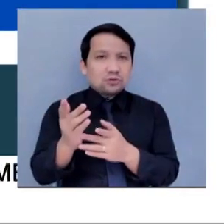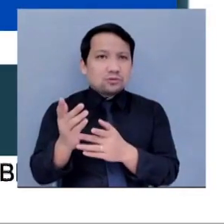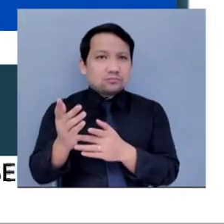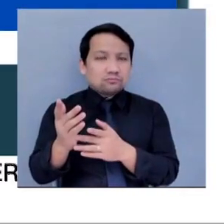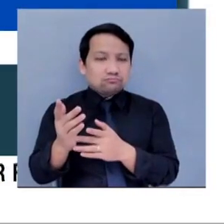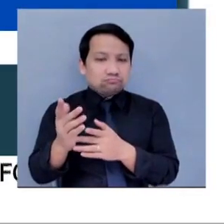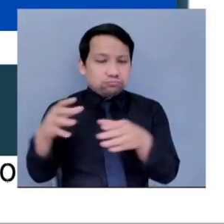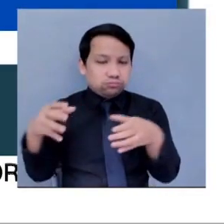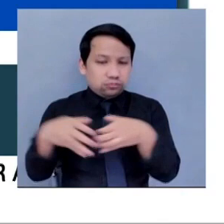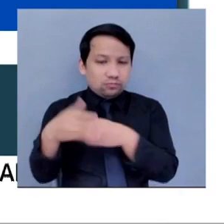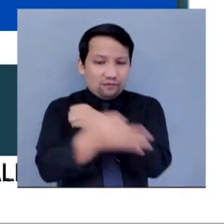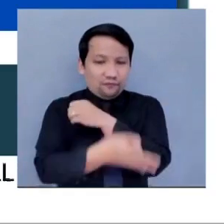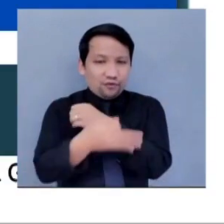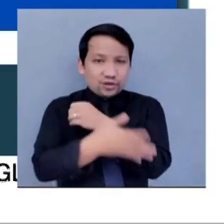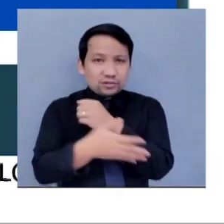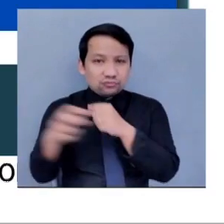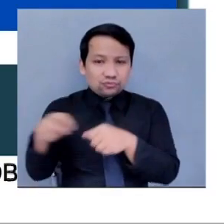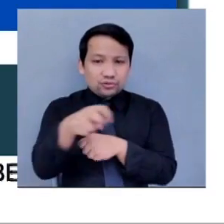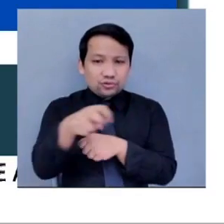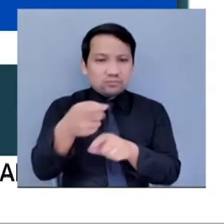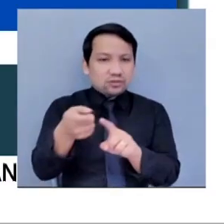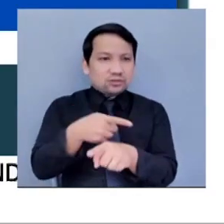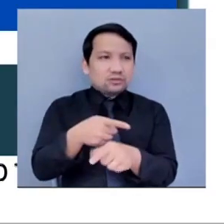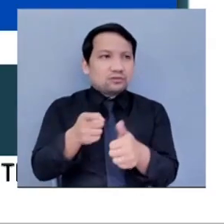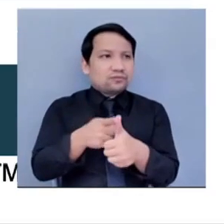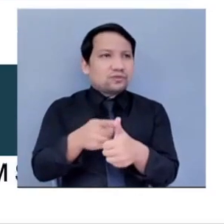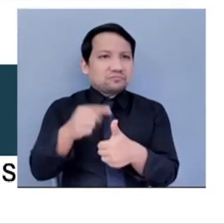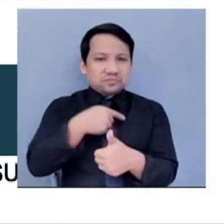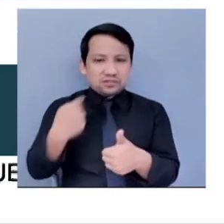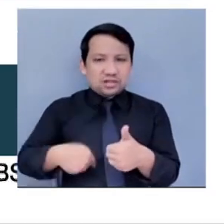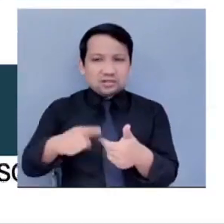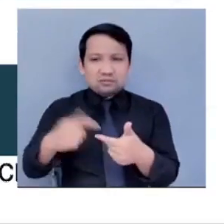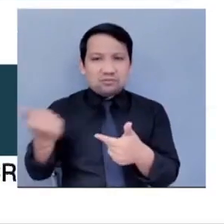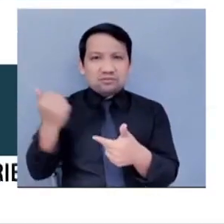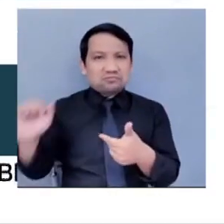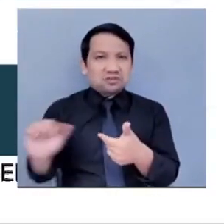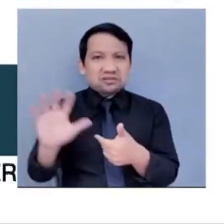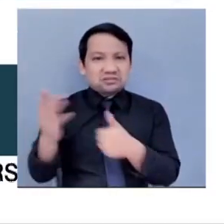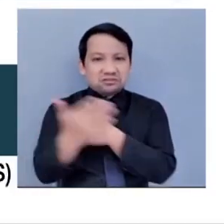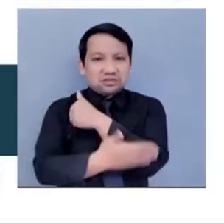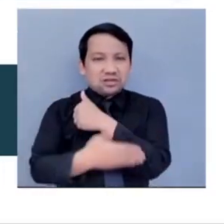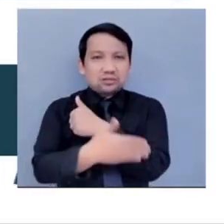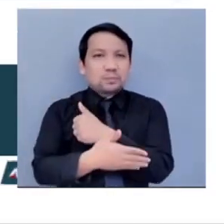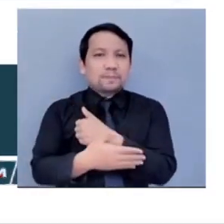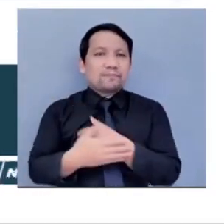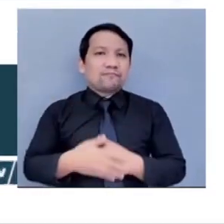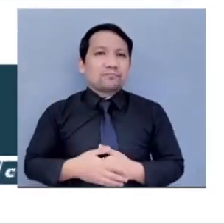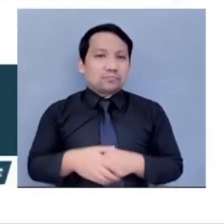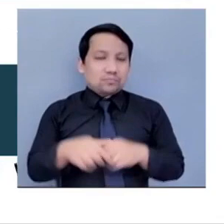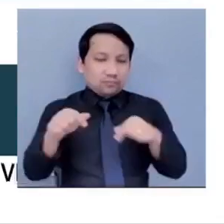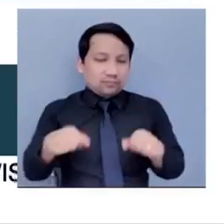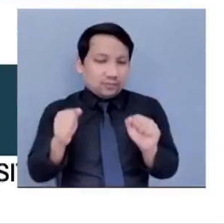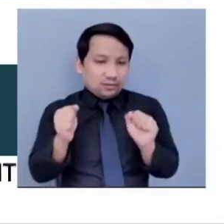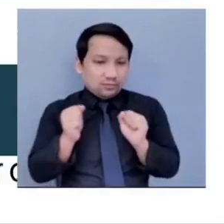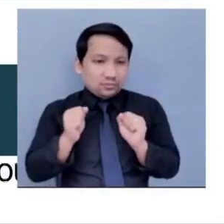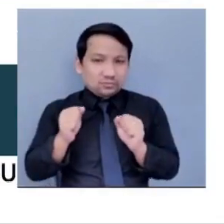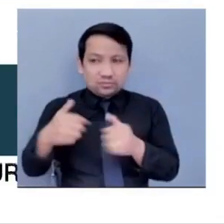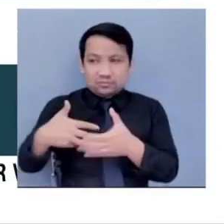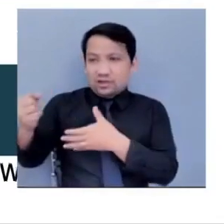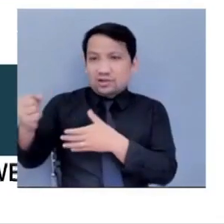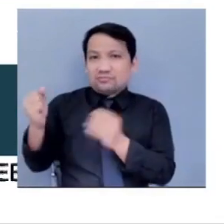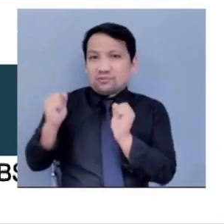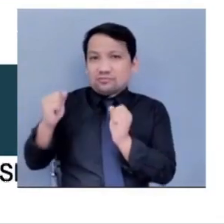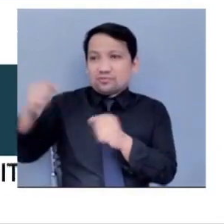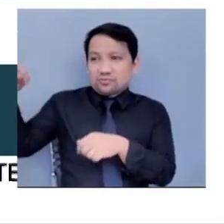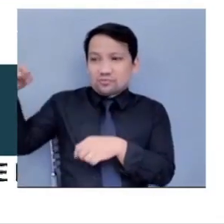of foreign tourists, especially from China and other Asian countries, at least an escape from the winter and just simply